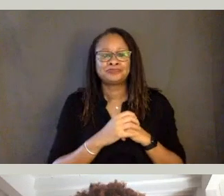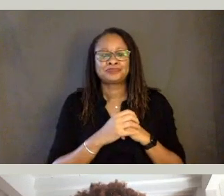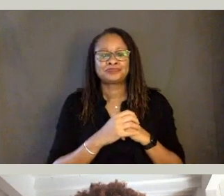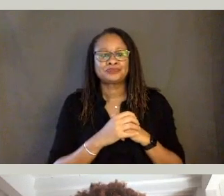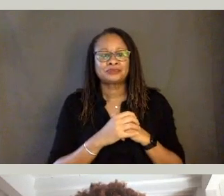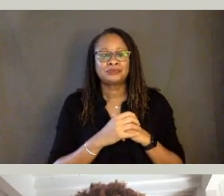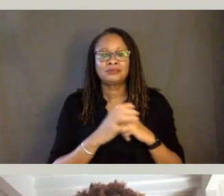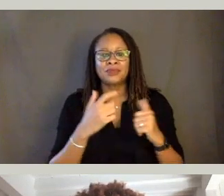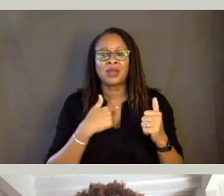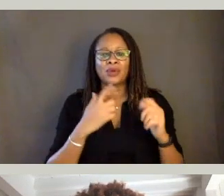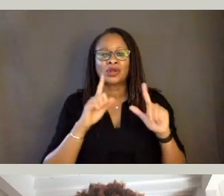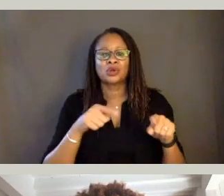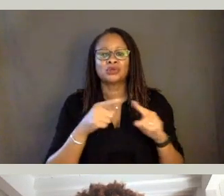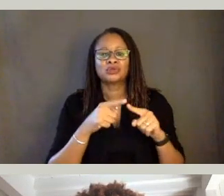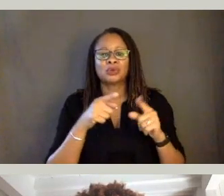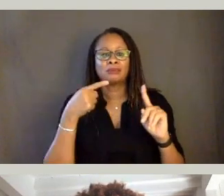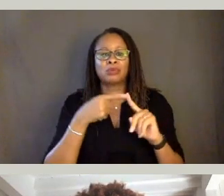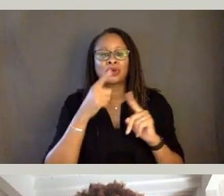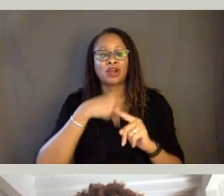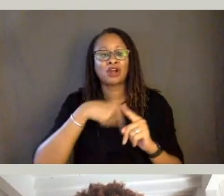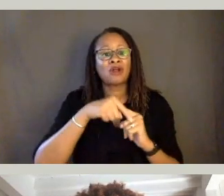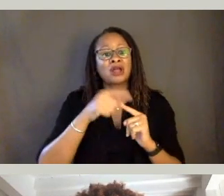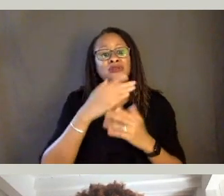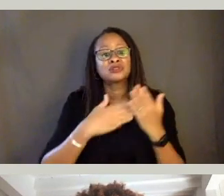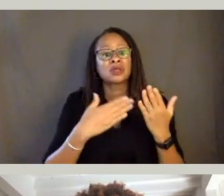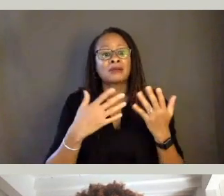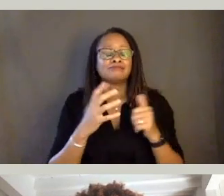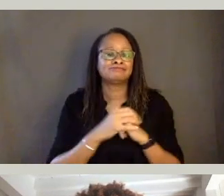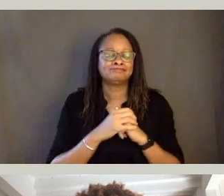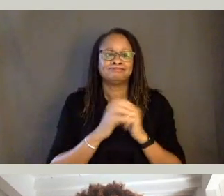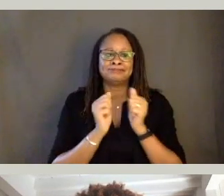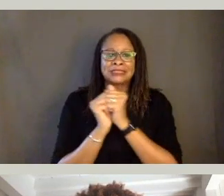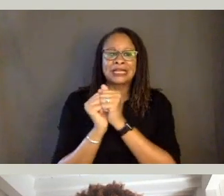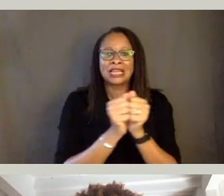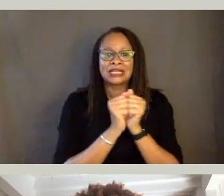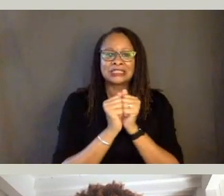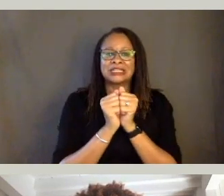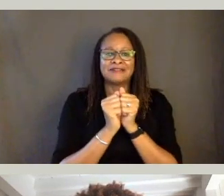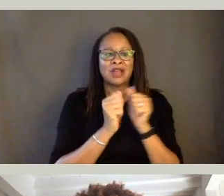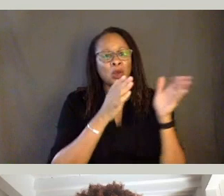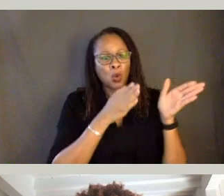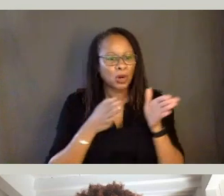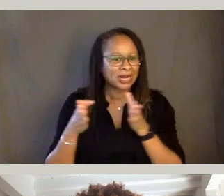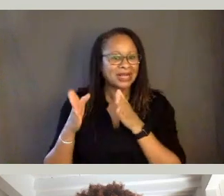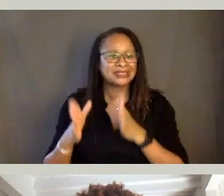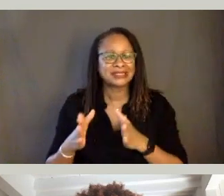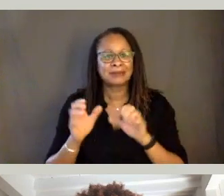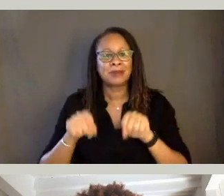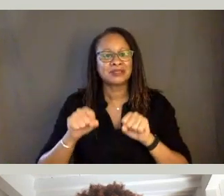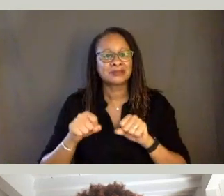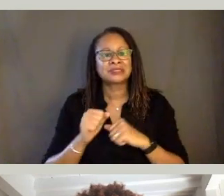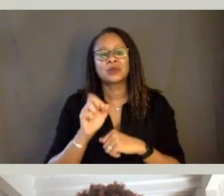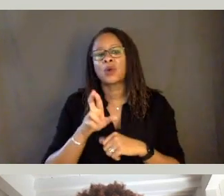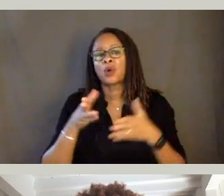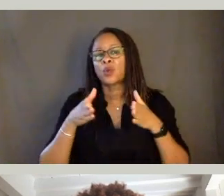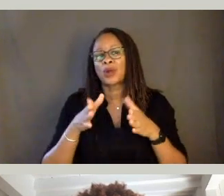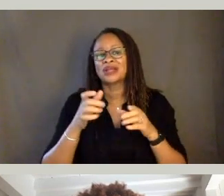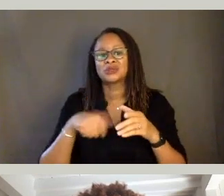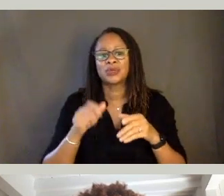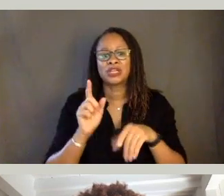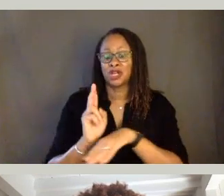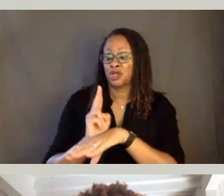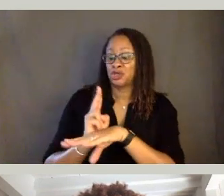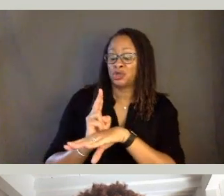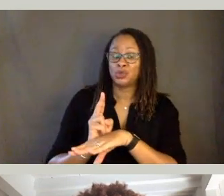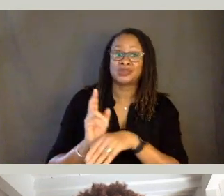get to a point around some collective organizing possibilities or ways that we can leverage the power that we